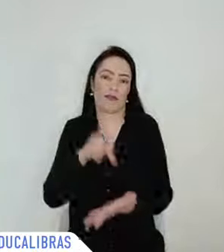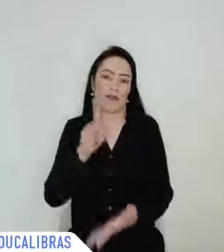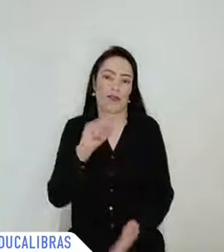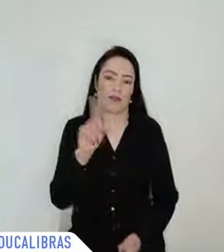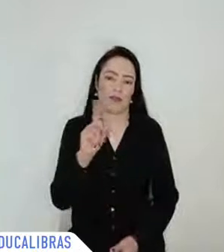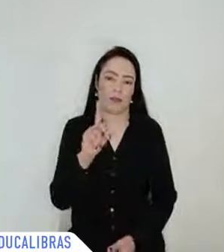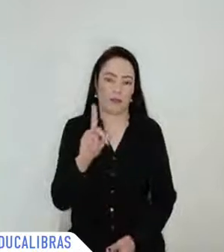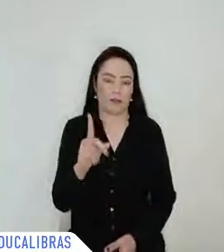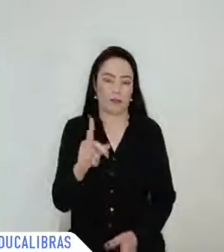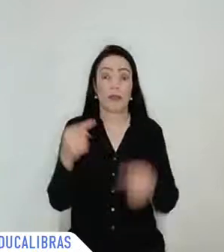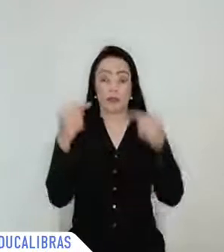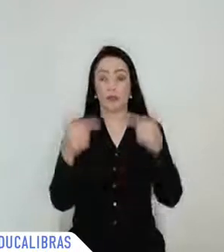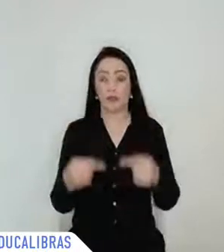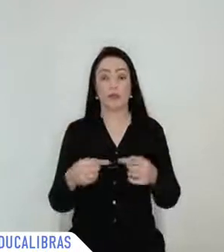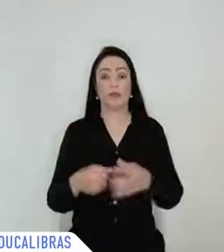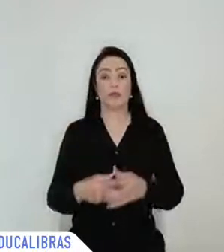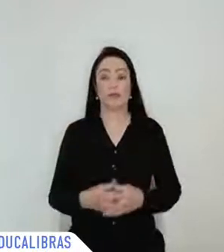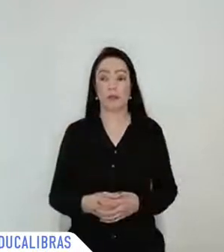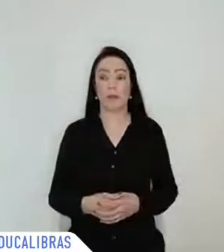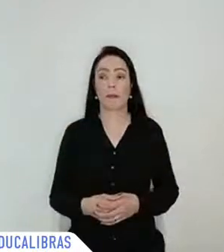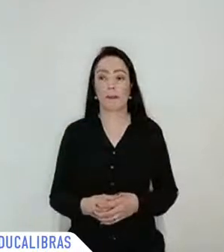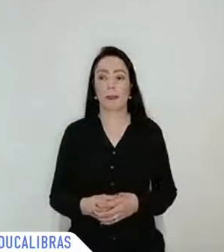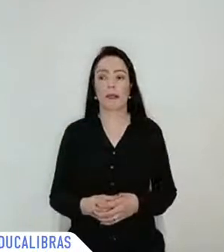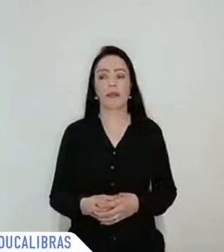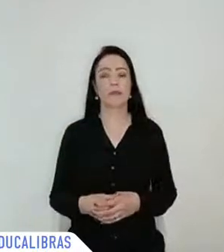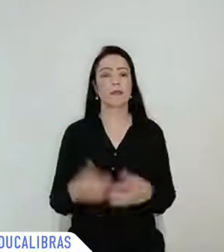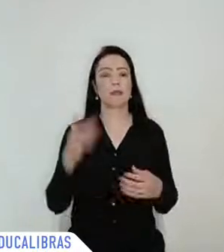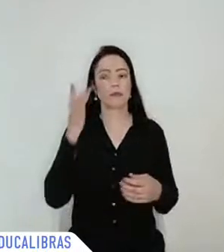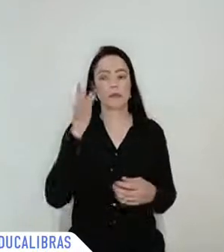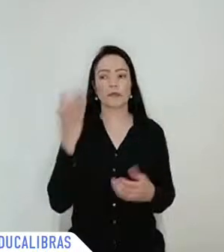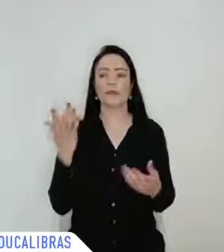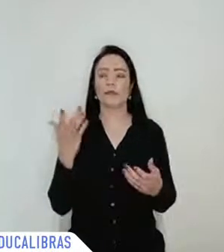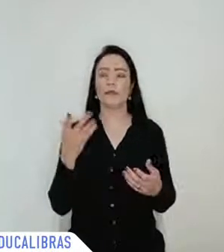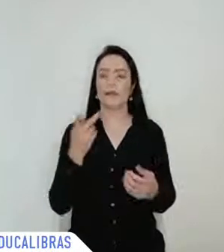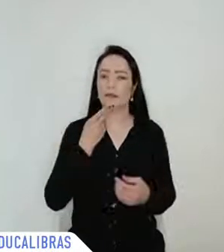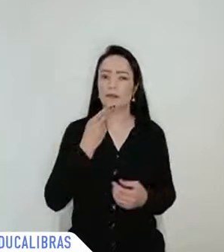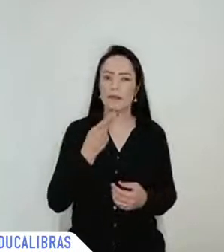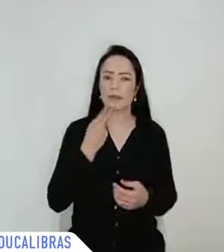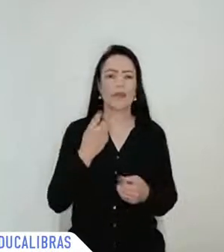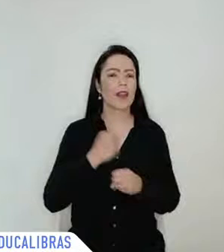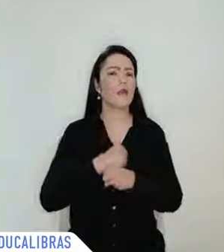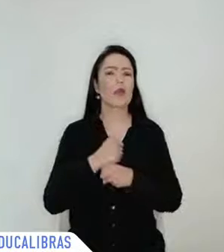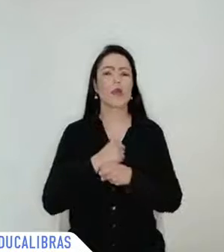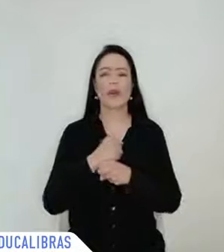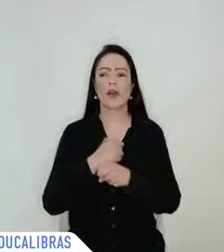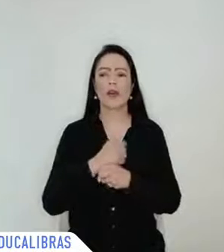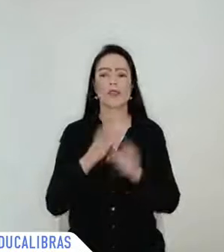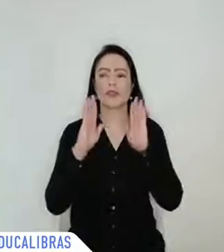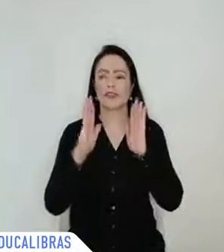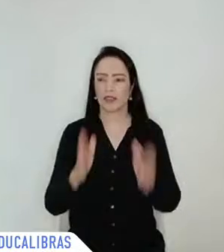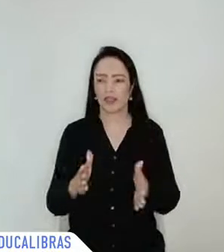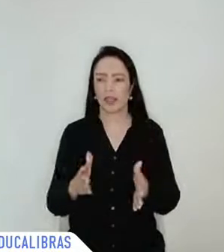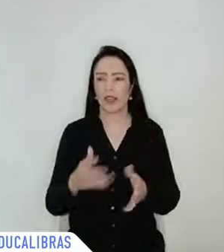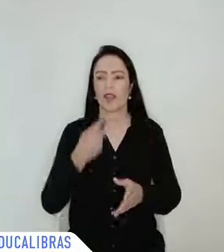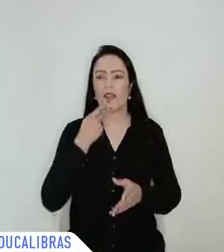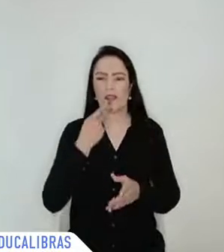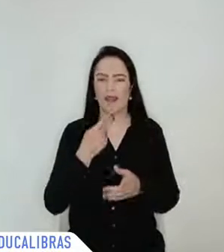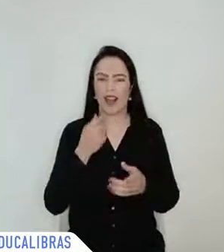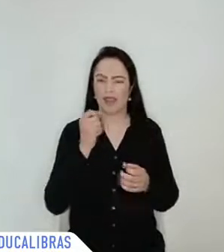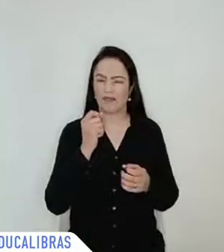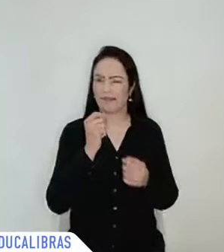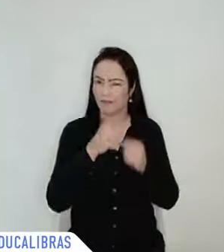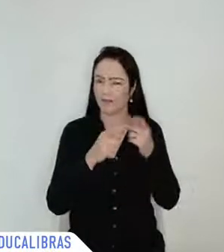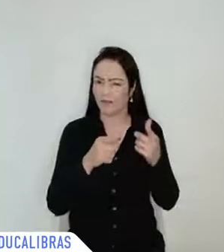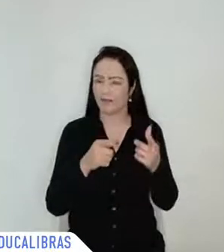fact, and it's going to be a challenge that we are going to face. Renata, I think that one